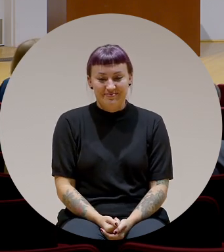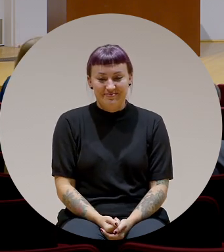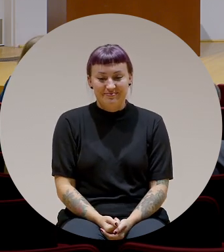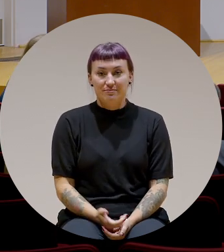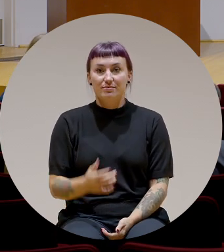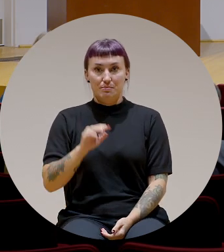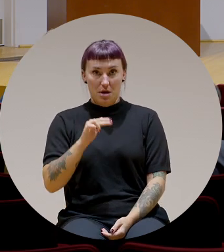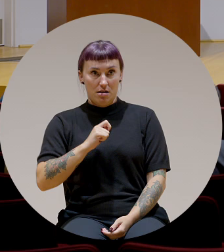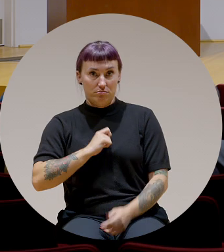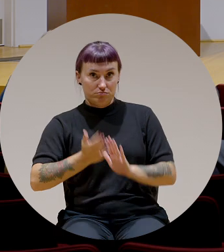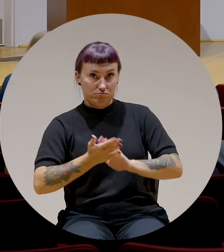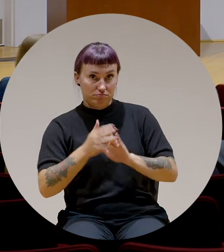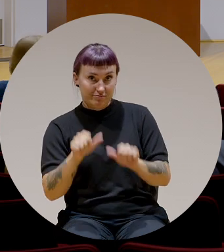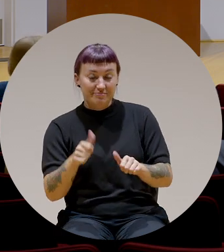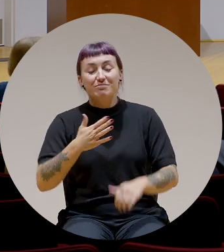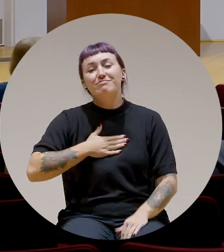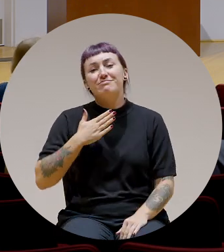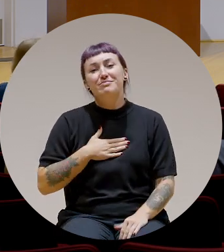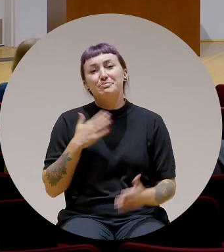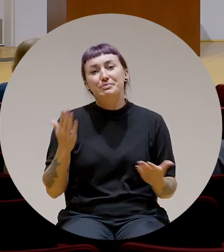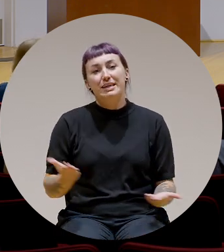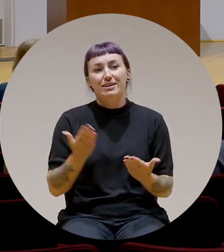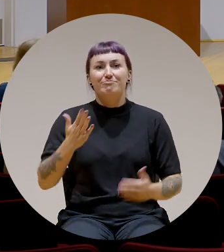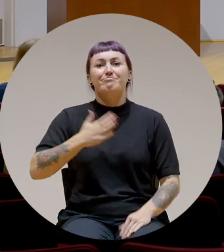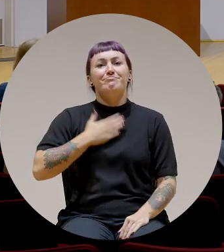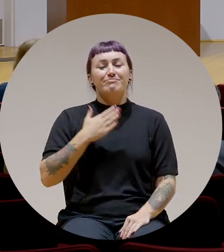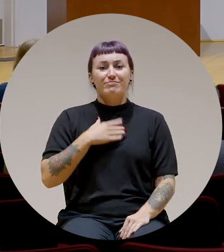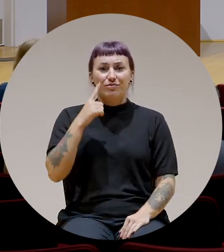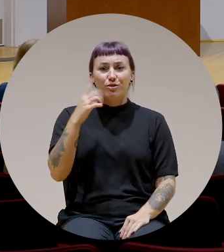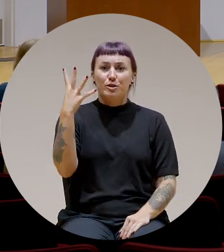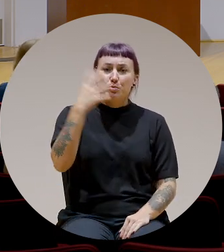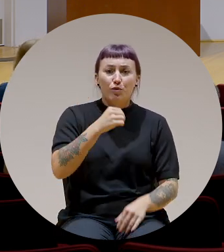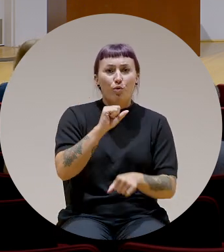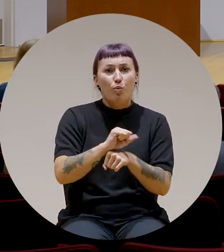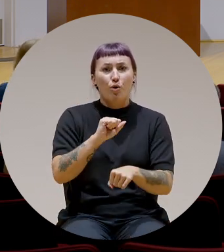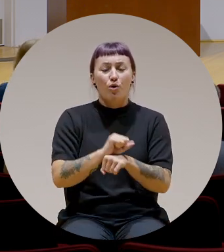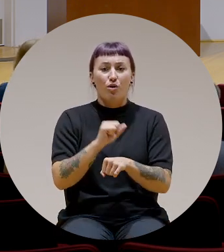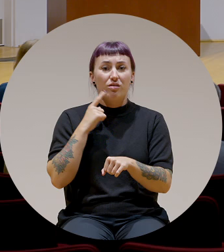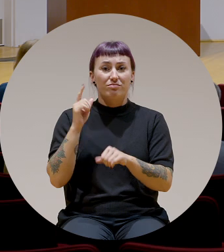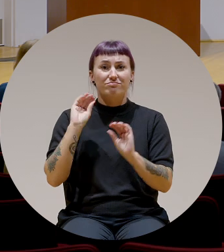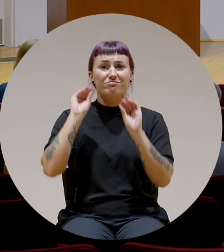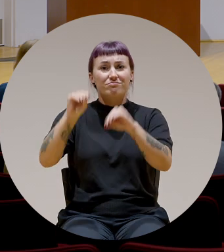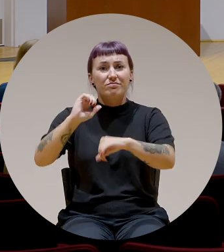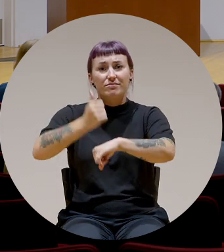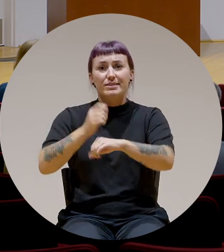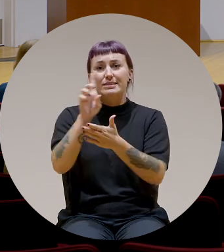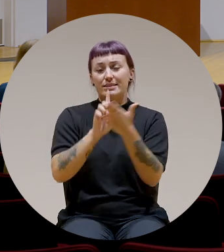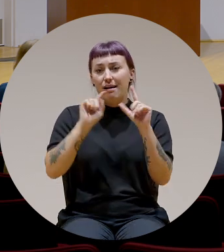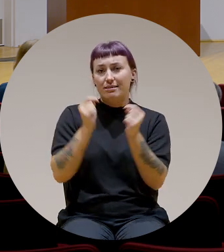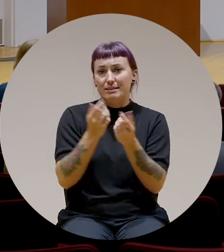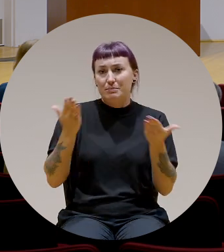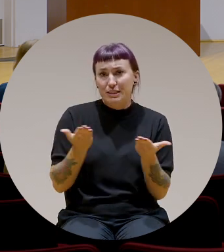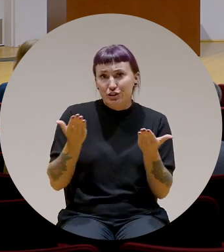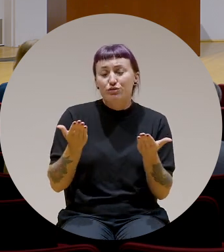And our mics are on, yes. We're so happy to be here. We're so happy for the beautiful job that the installation and design